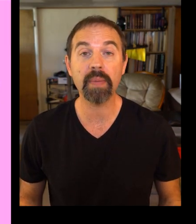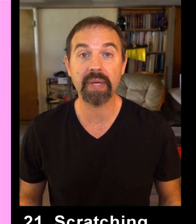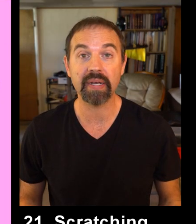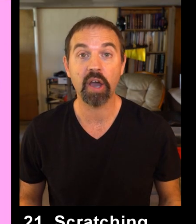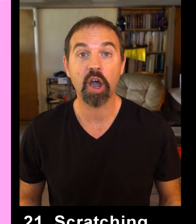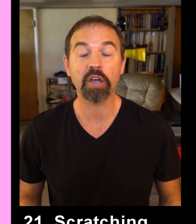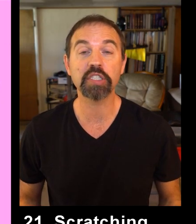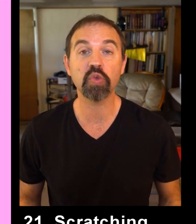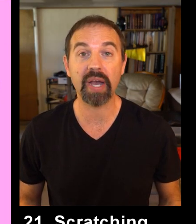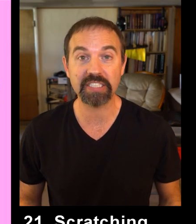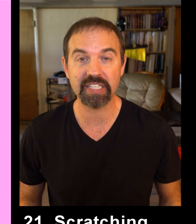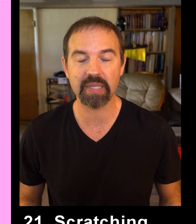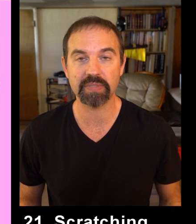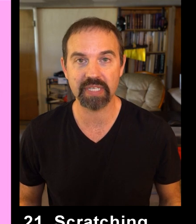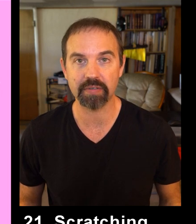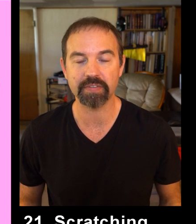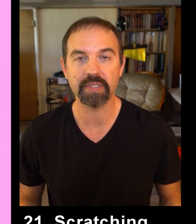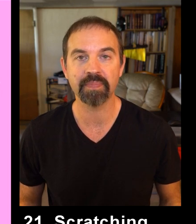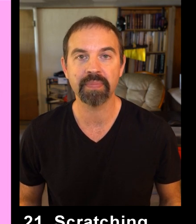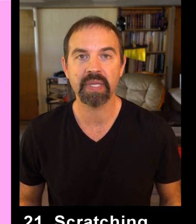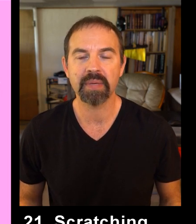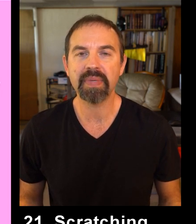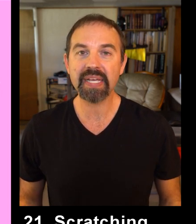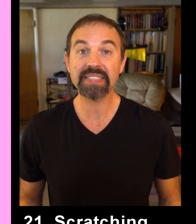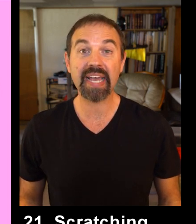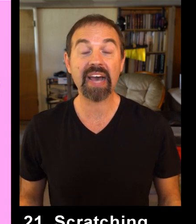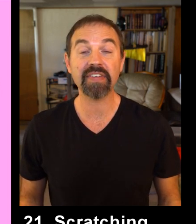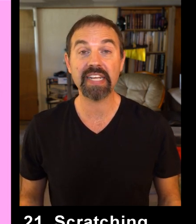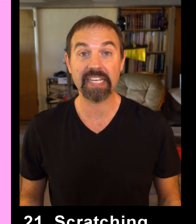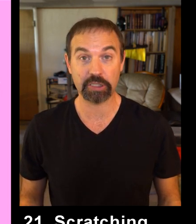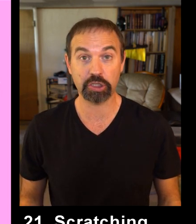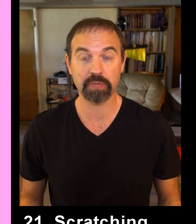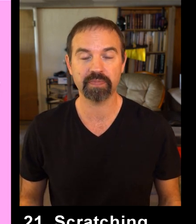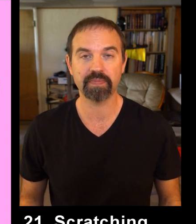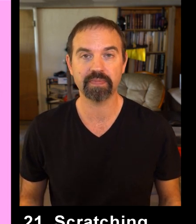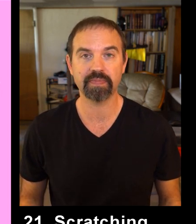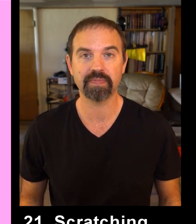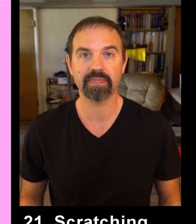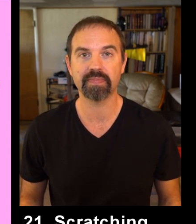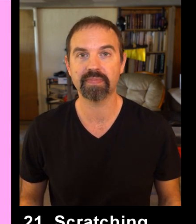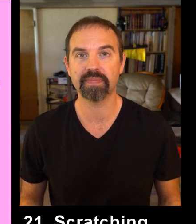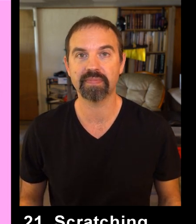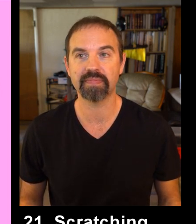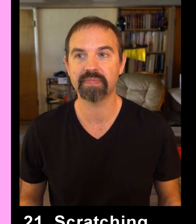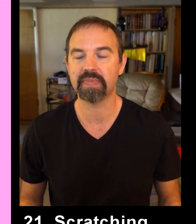the women are scratching themselves because they have an itch.